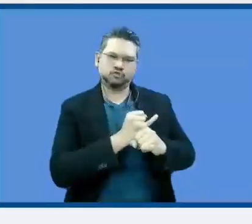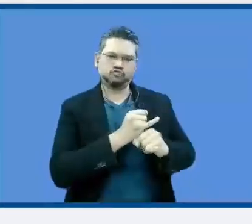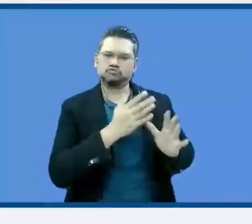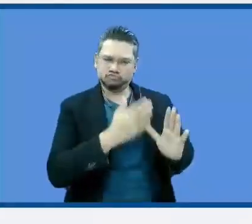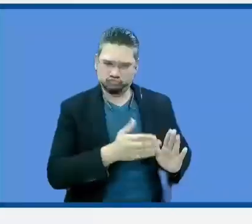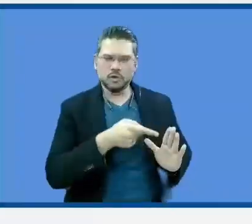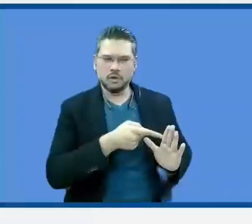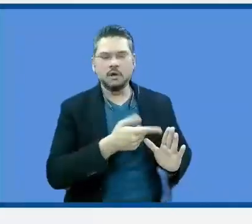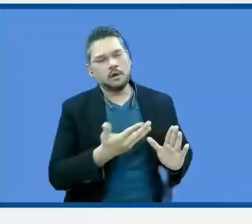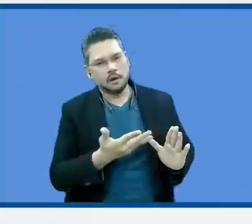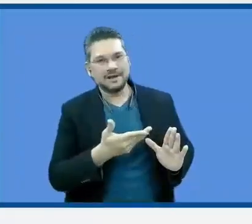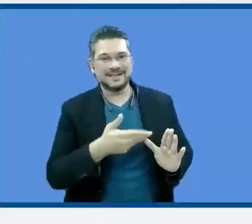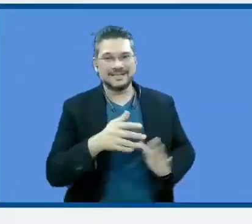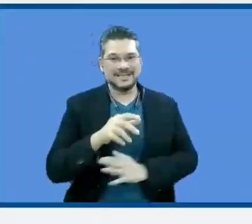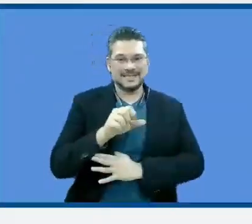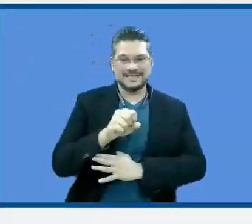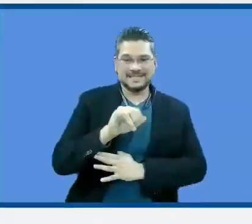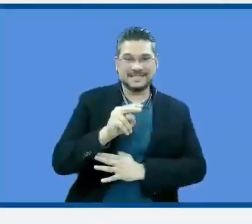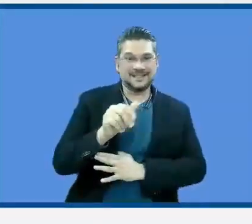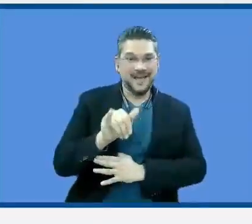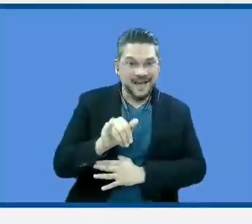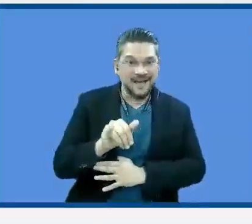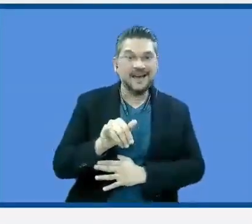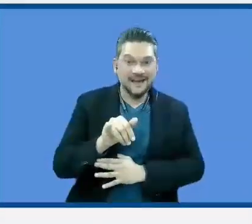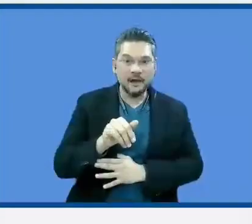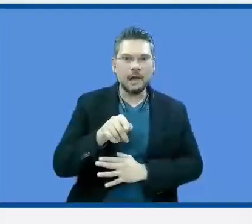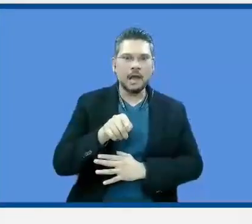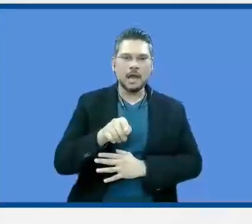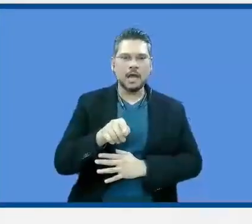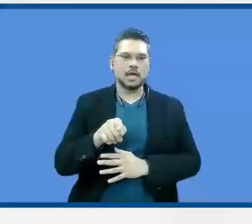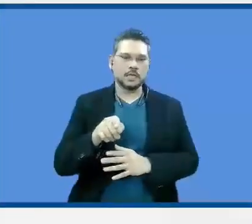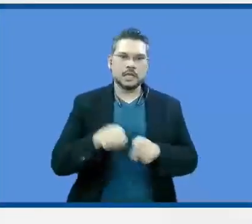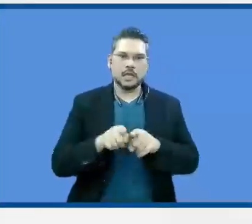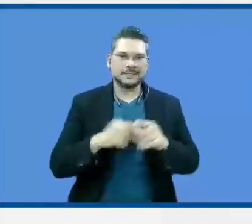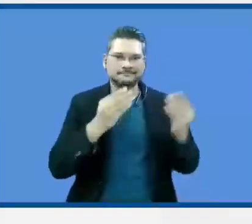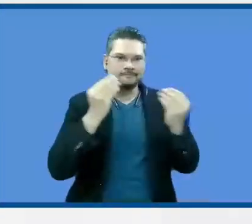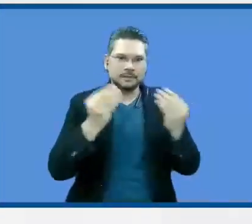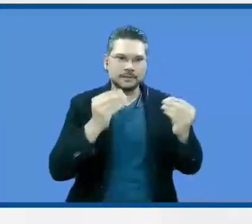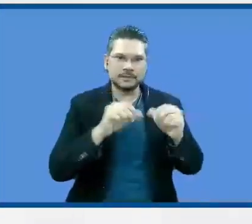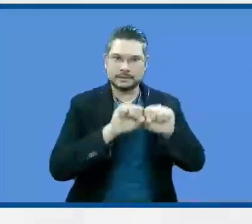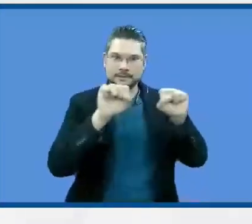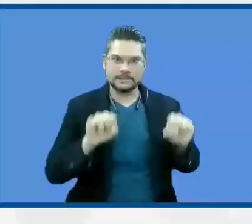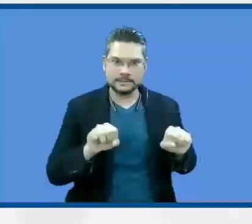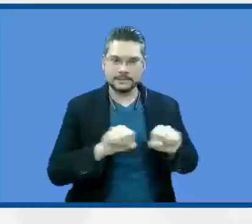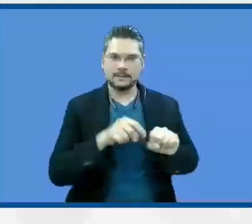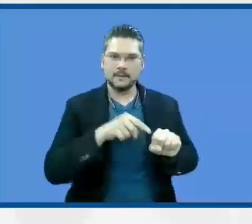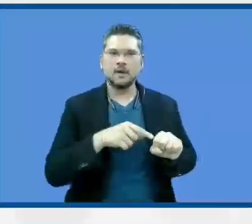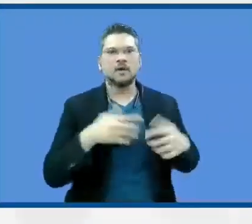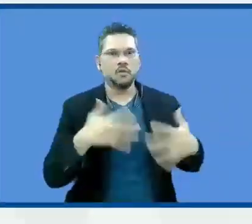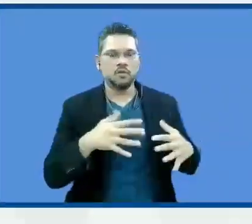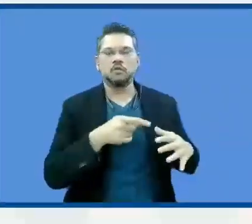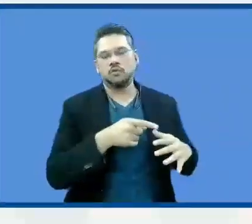SINAE, for the emergency system in the country, and this is quite relevant for all of